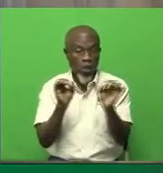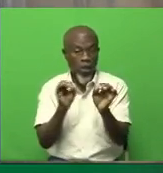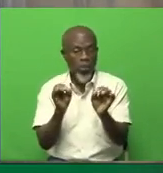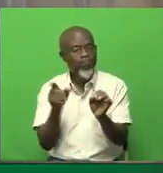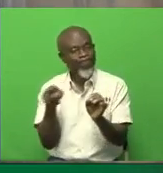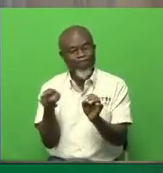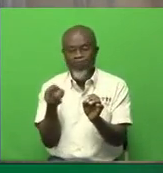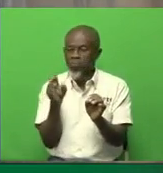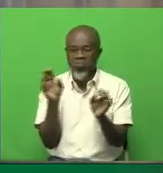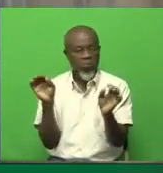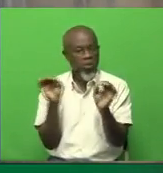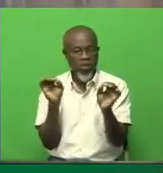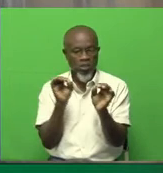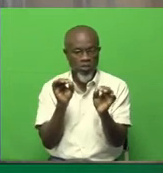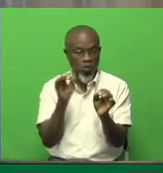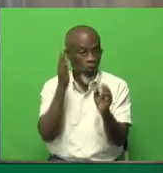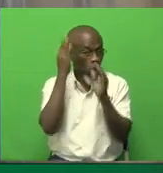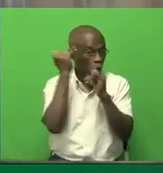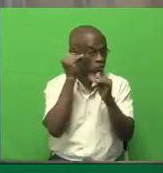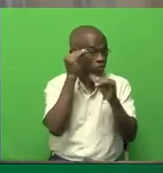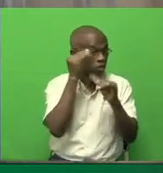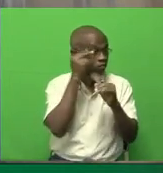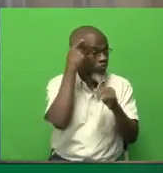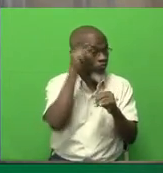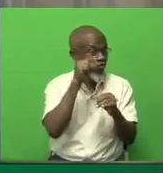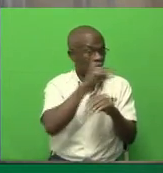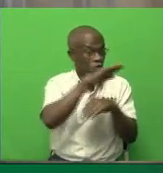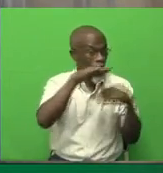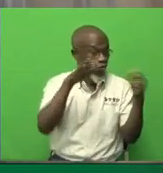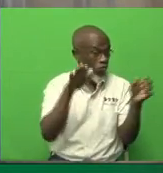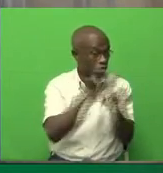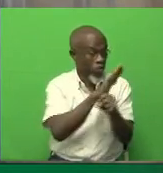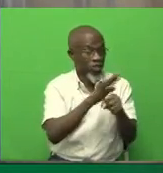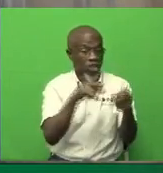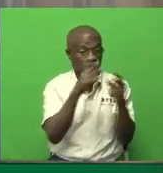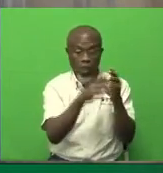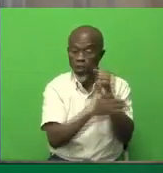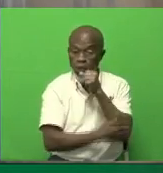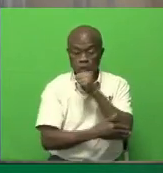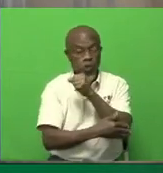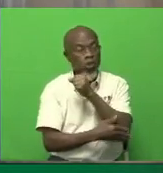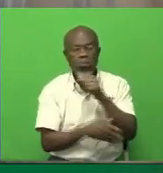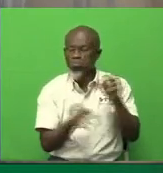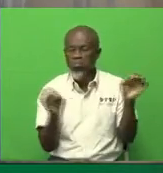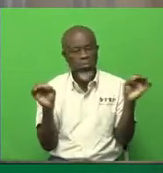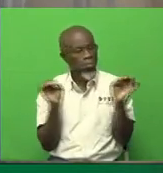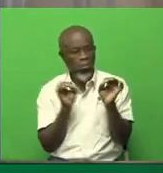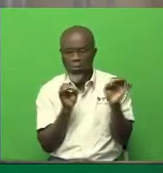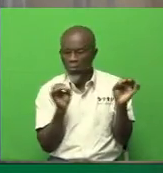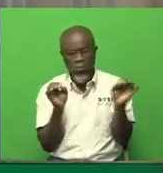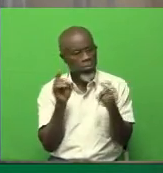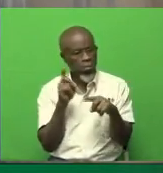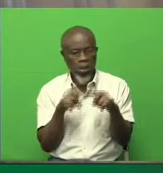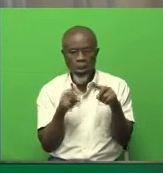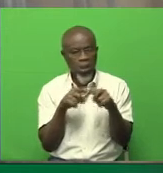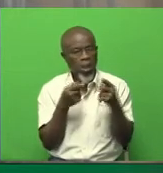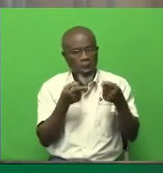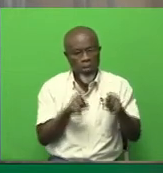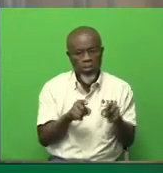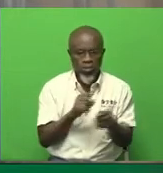for the rest of the country and the other Ministries it demonstrates the government's lack of political will and commitment